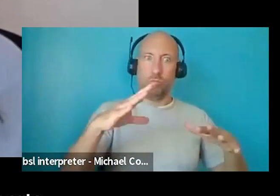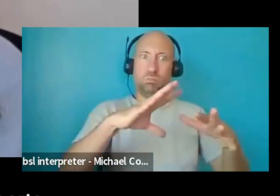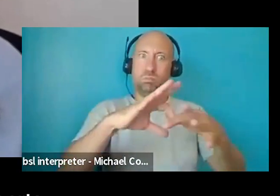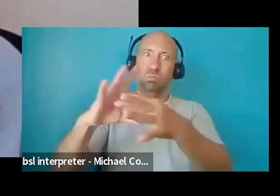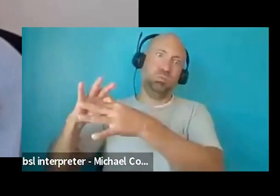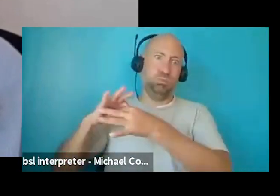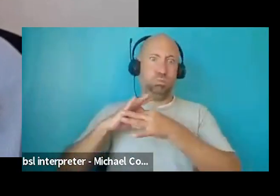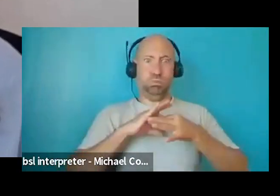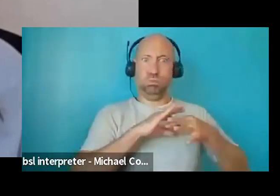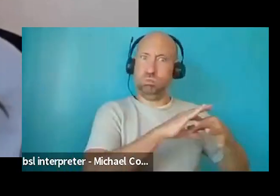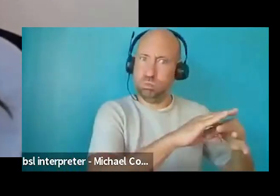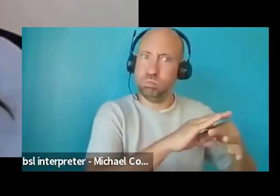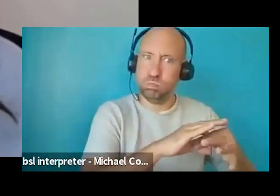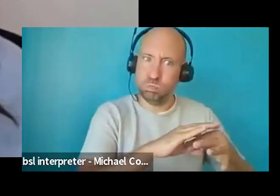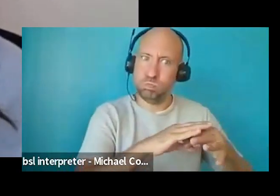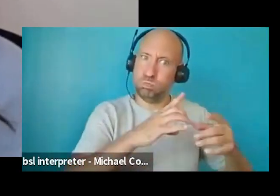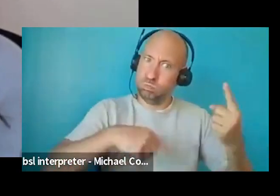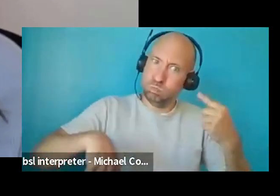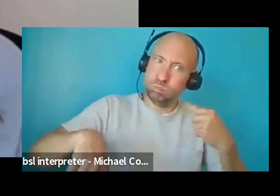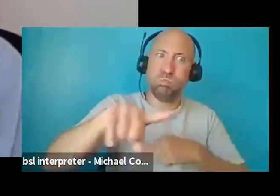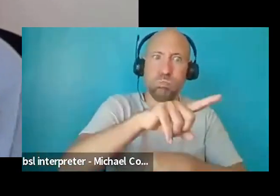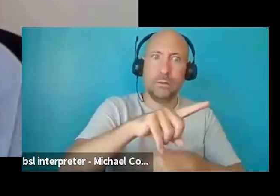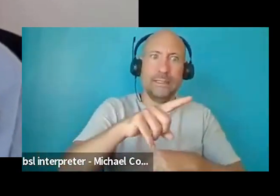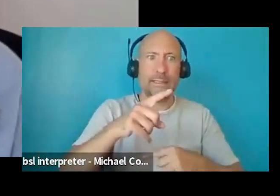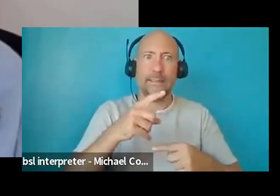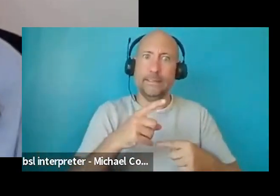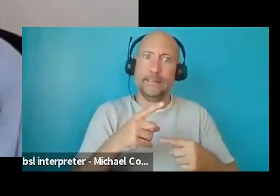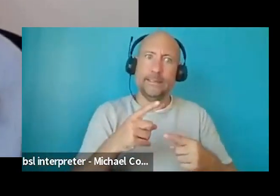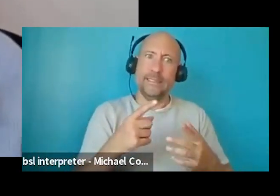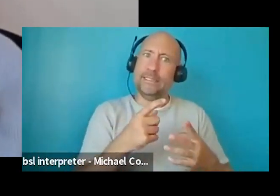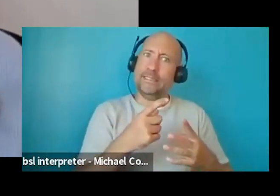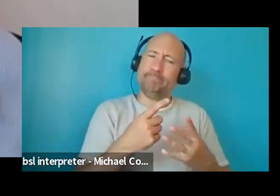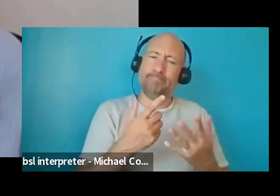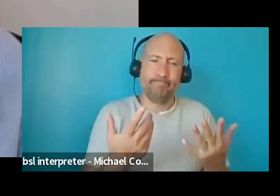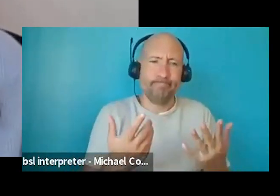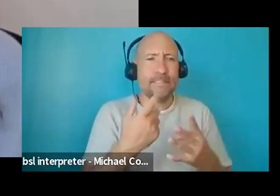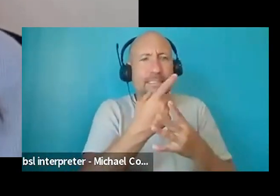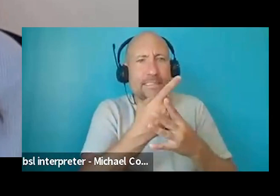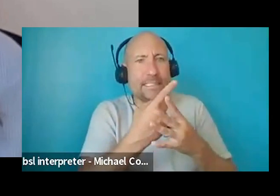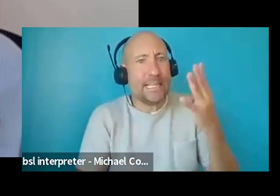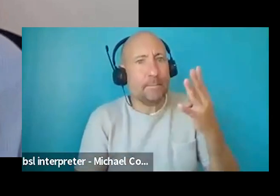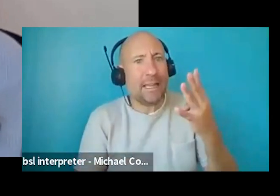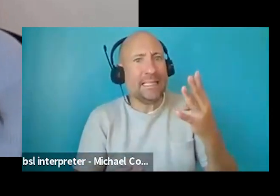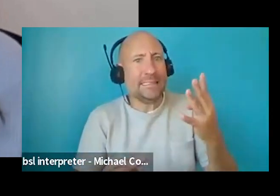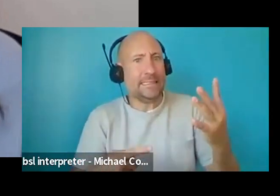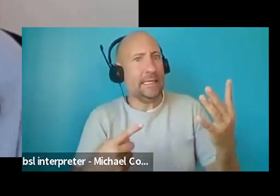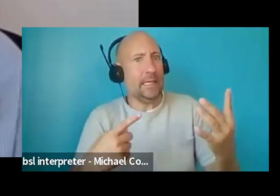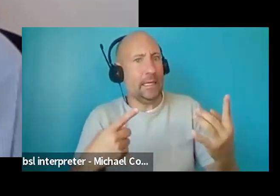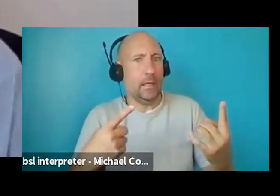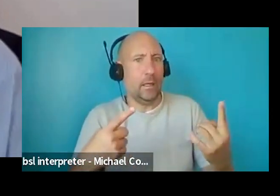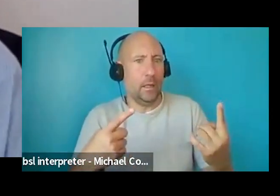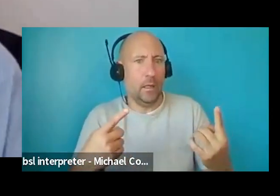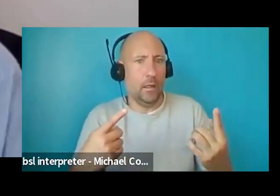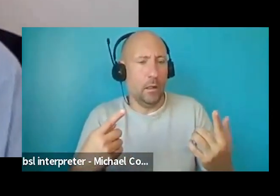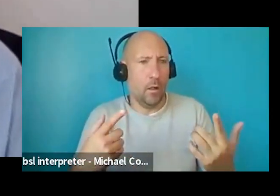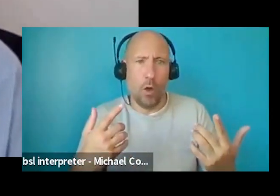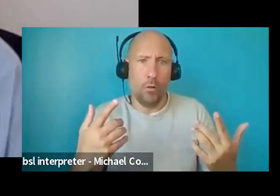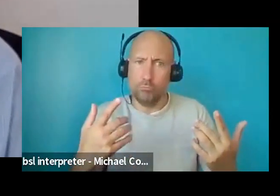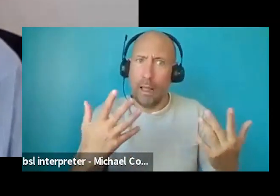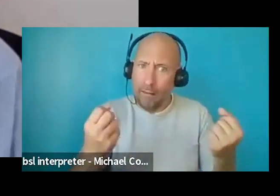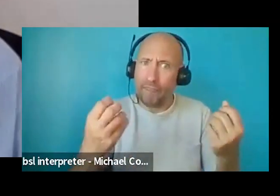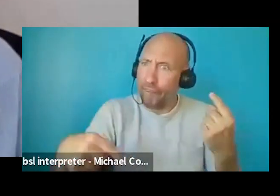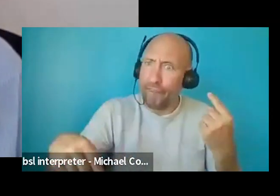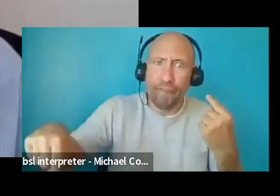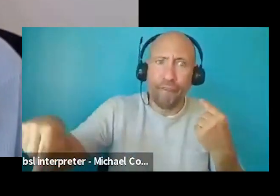arts. Disability is considered and reflected upon at all levels.